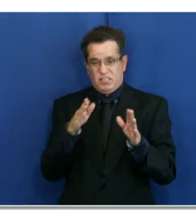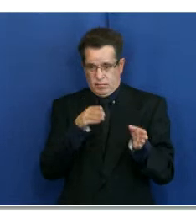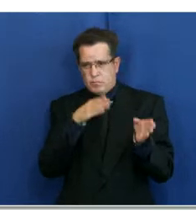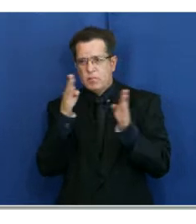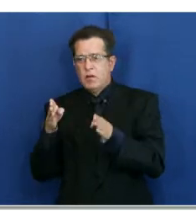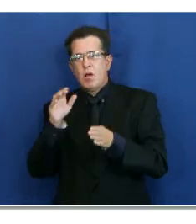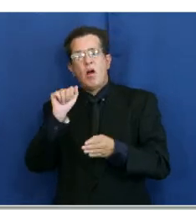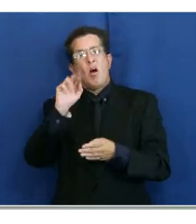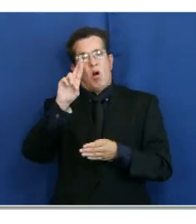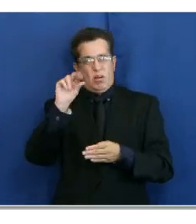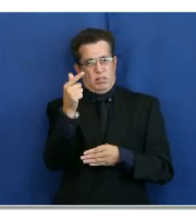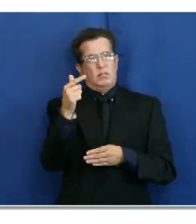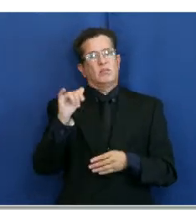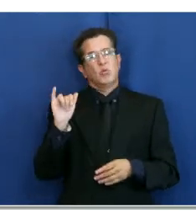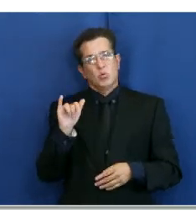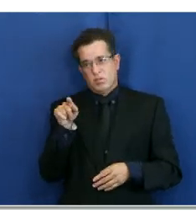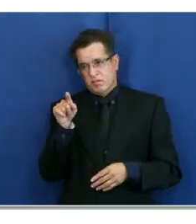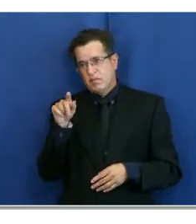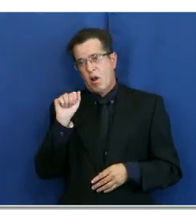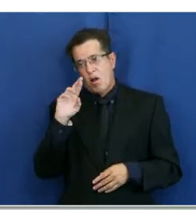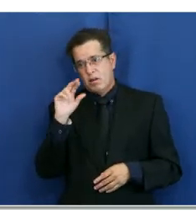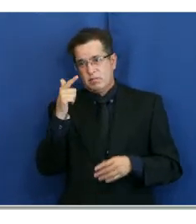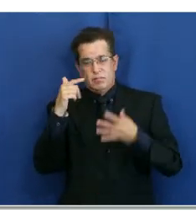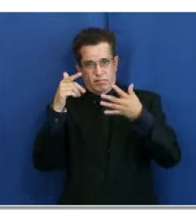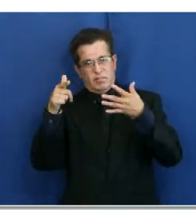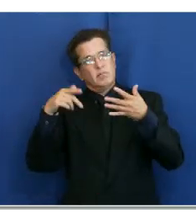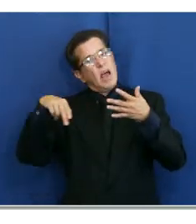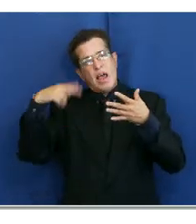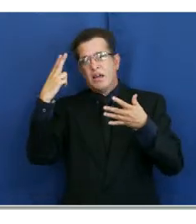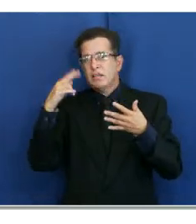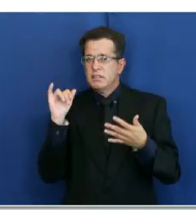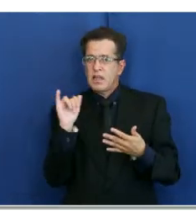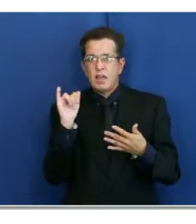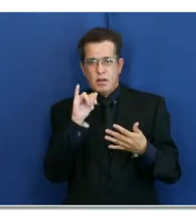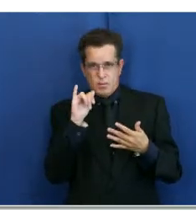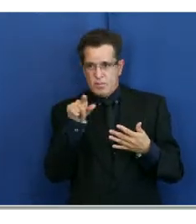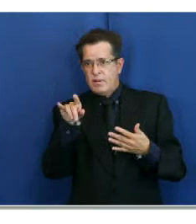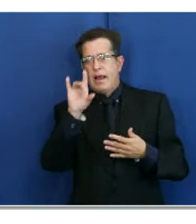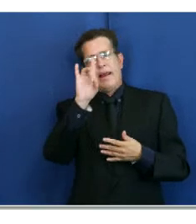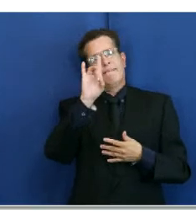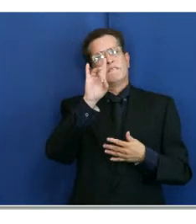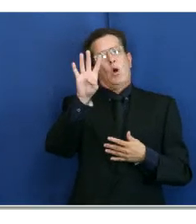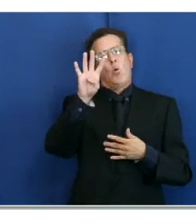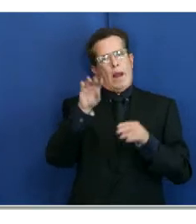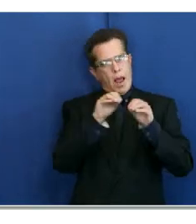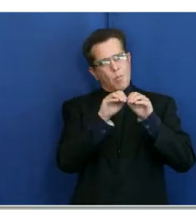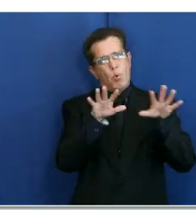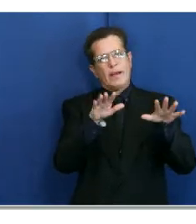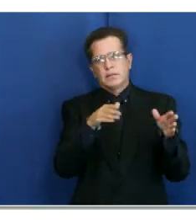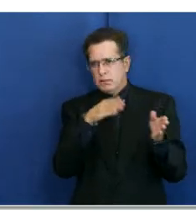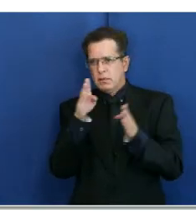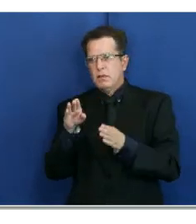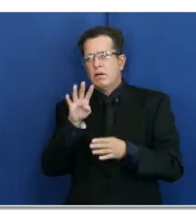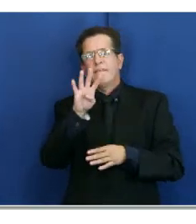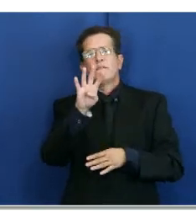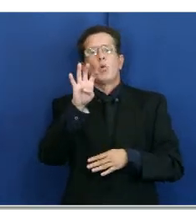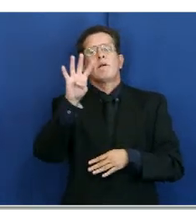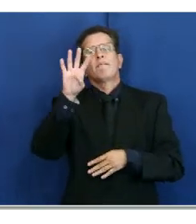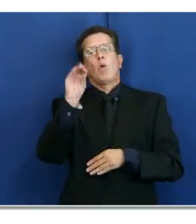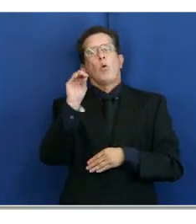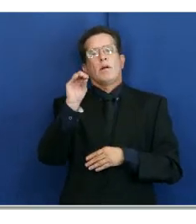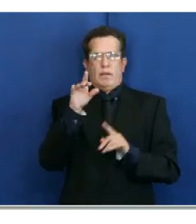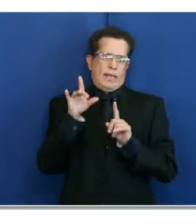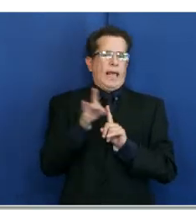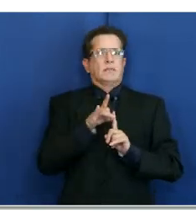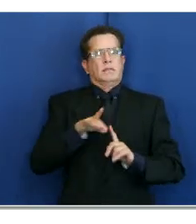there's a close second behind July, with 84 outbreaks representing 440